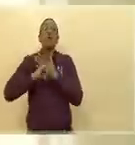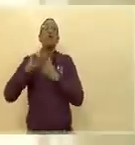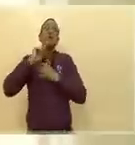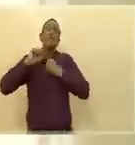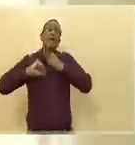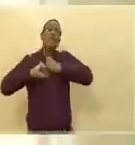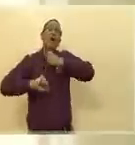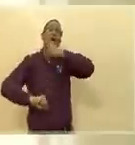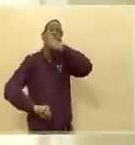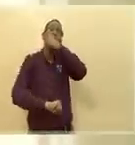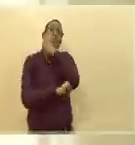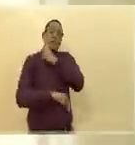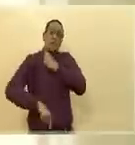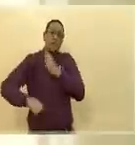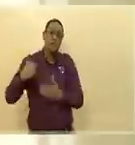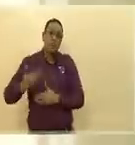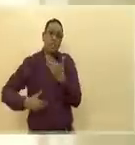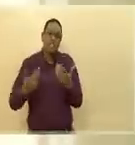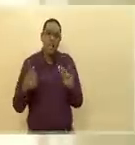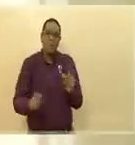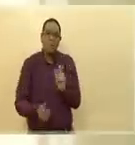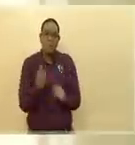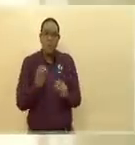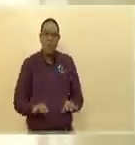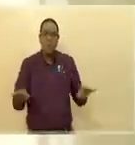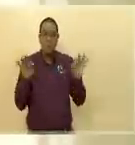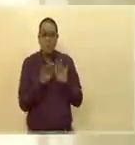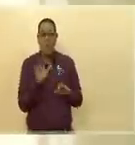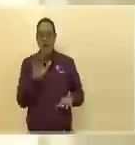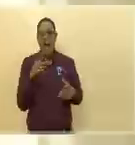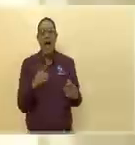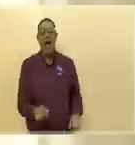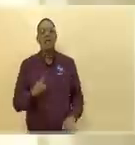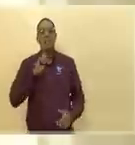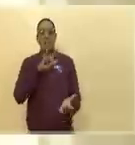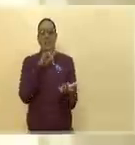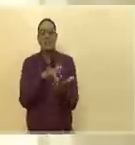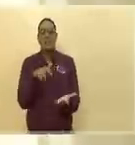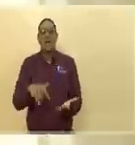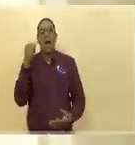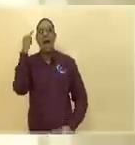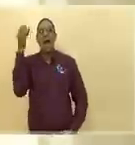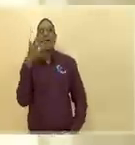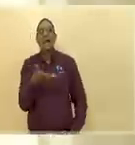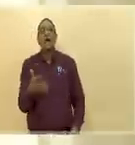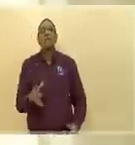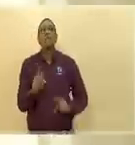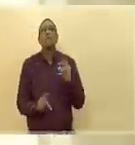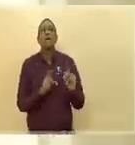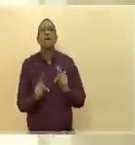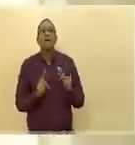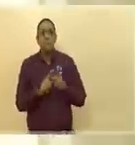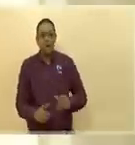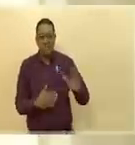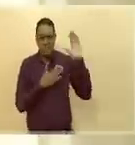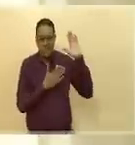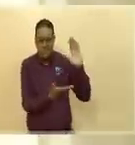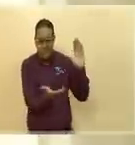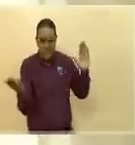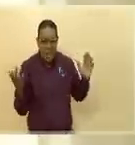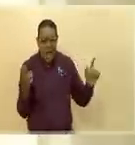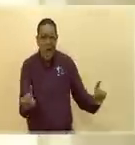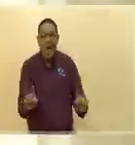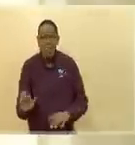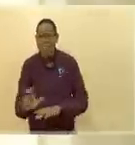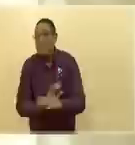fundamental to this process. Most importantly, at the center of this idea are people and citizens, and